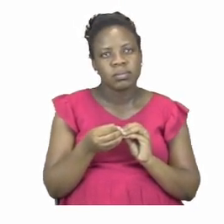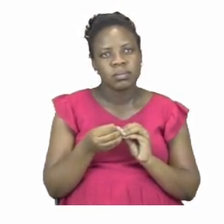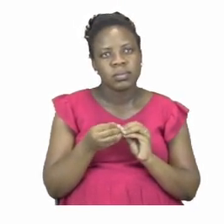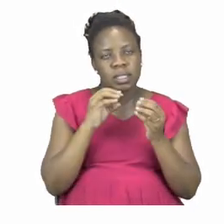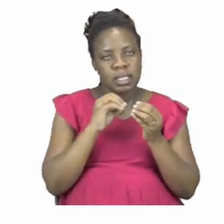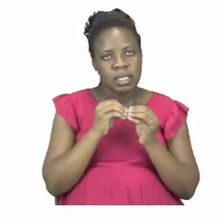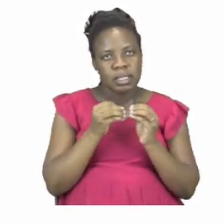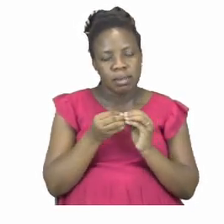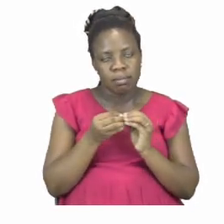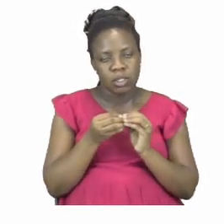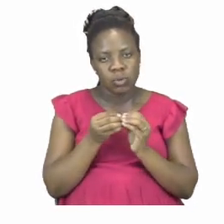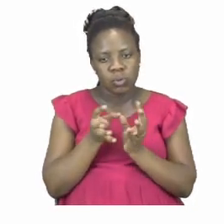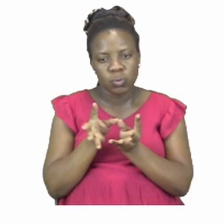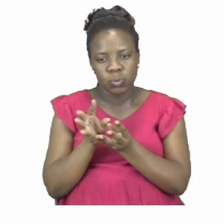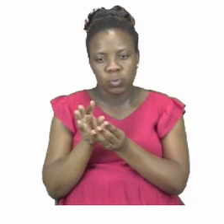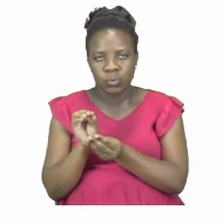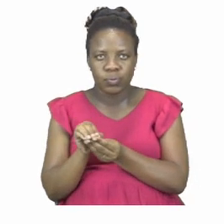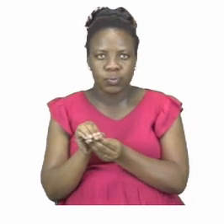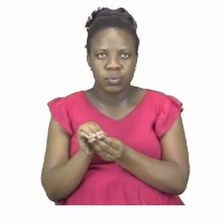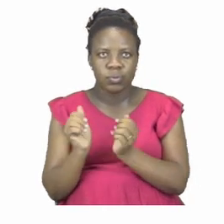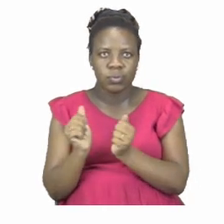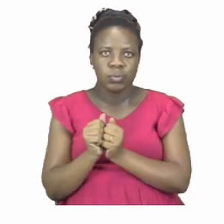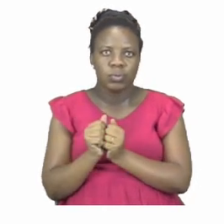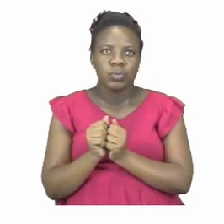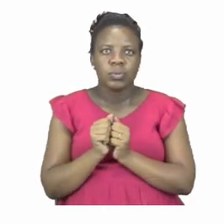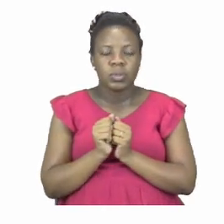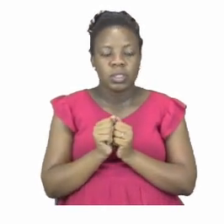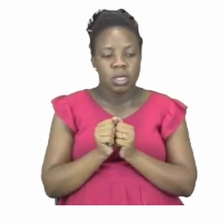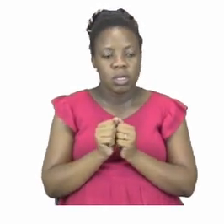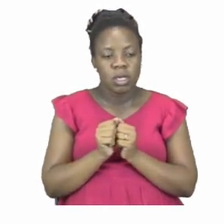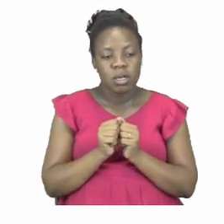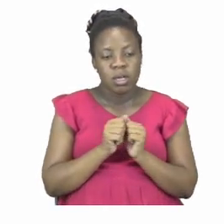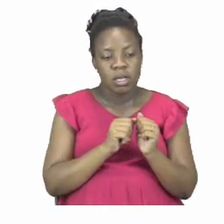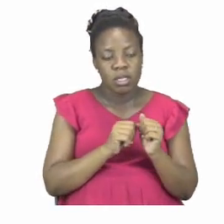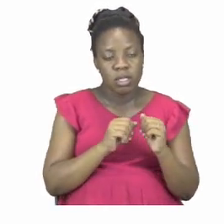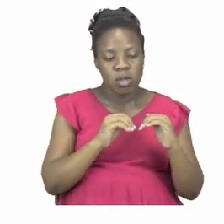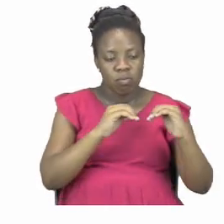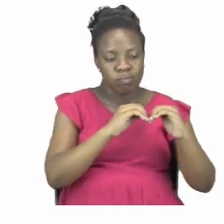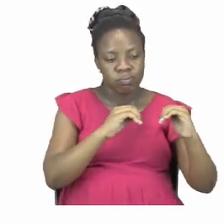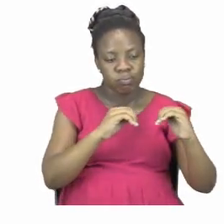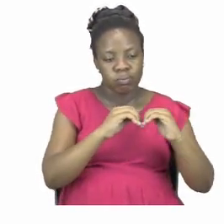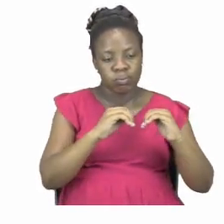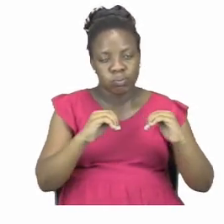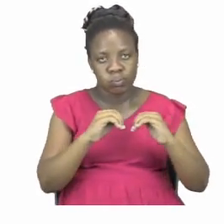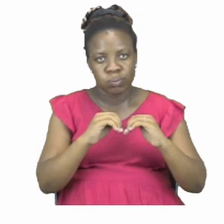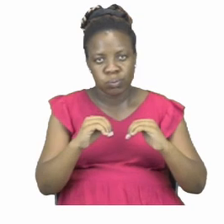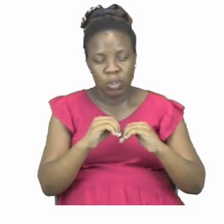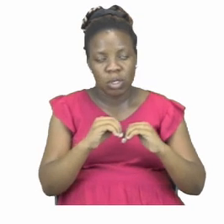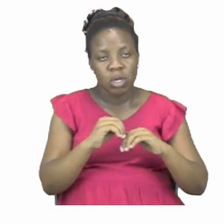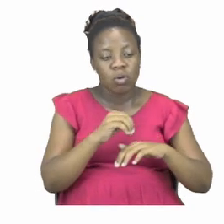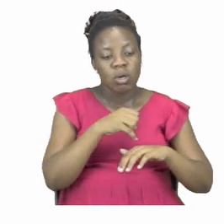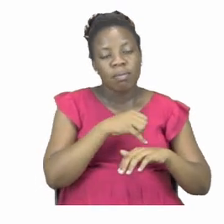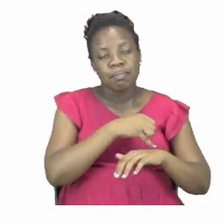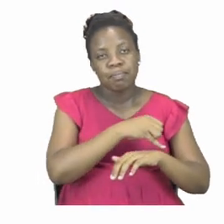building up numbers. As you can see, they have been broken down or decomposed in their natural place